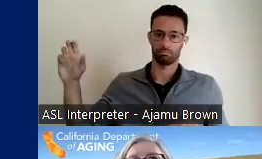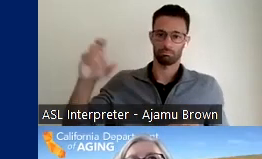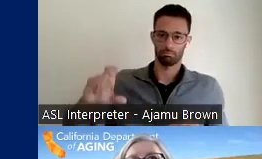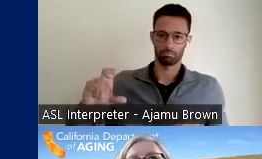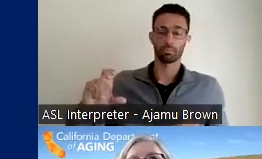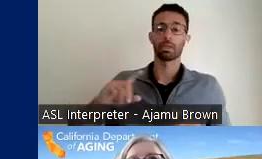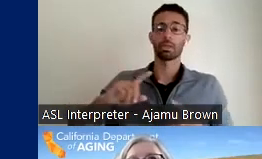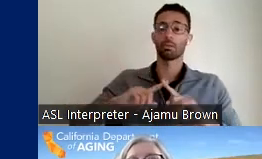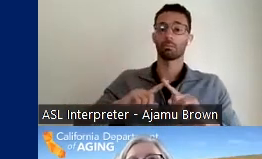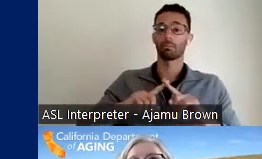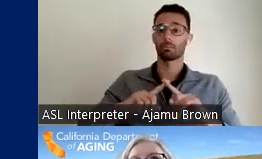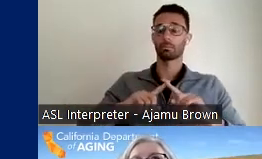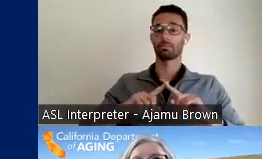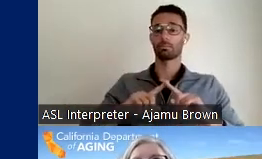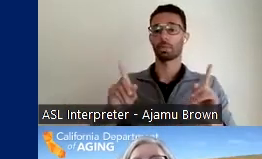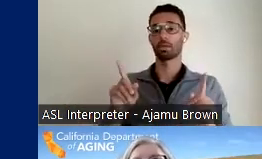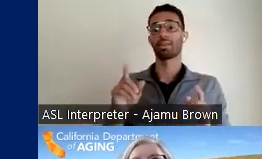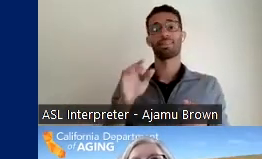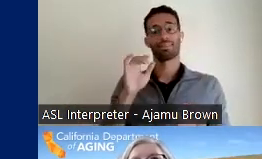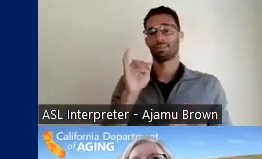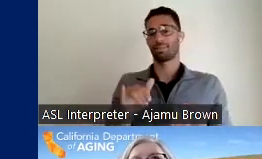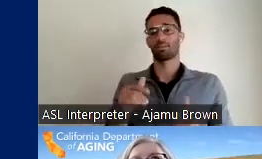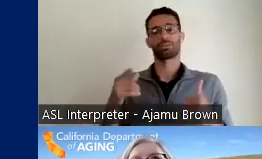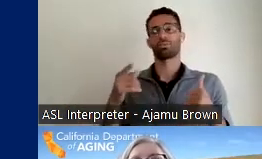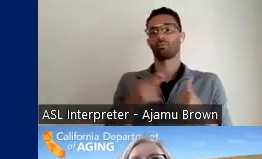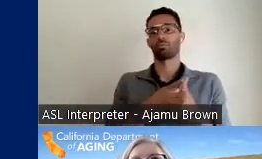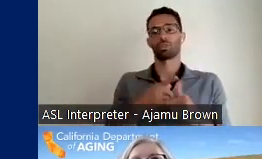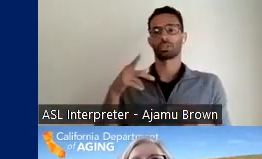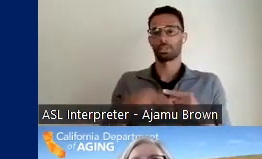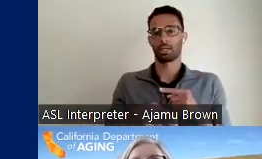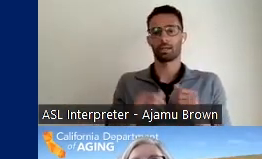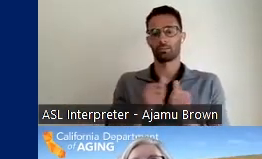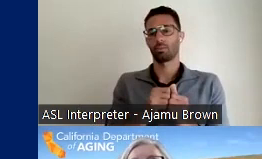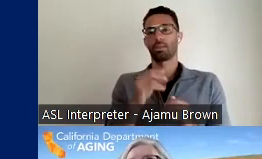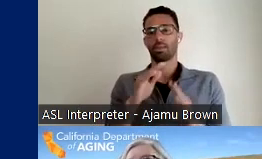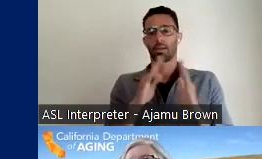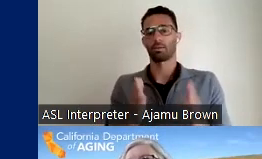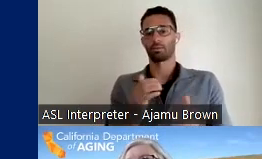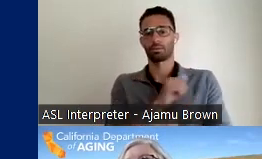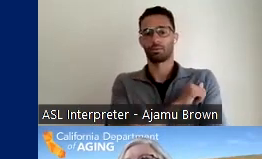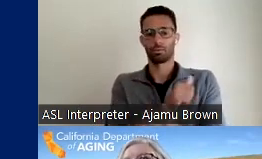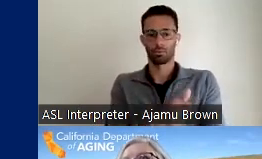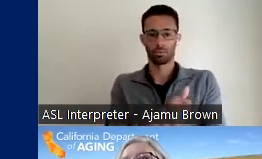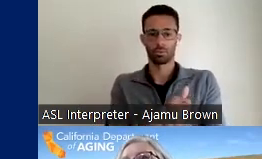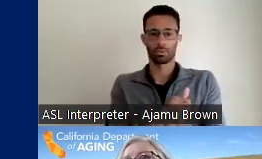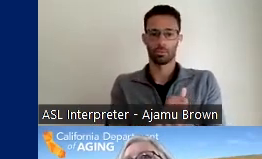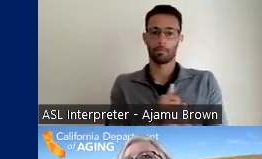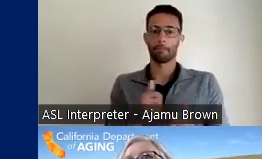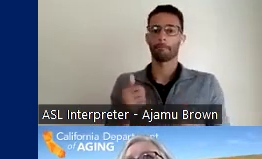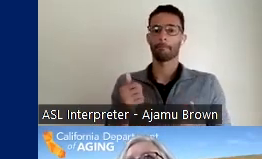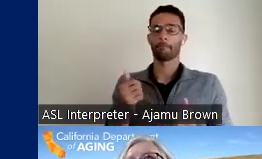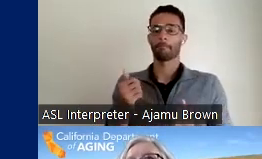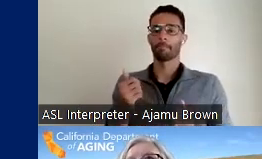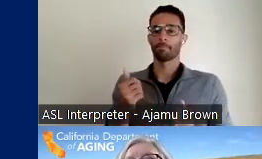But it was the first thing that was to go with the housing authorities. So maybe in terms of the